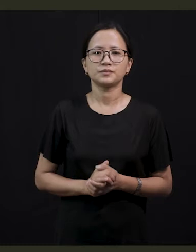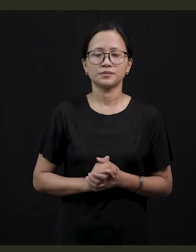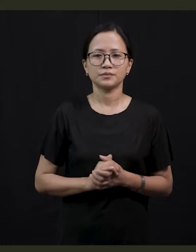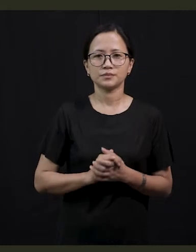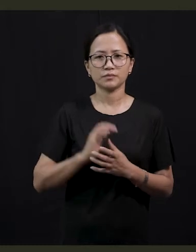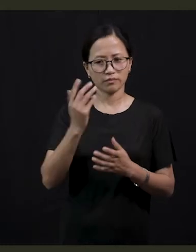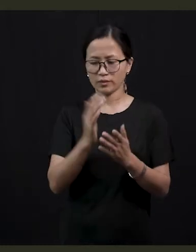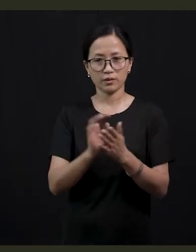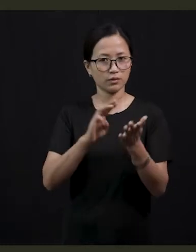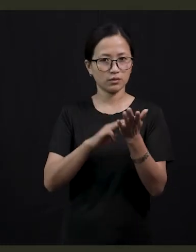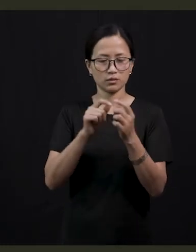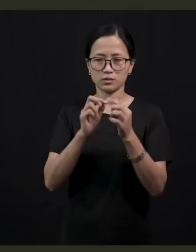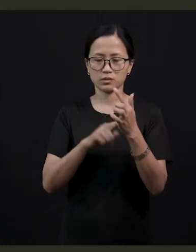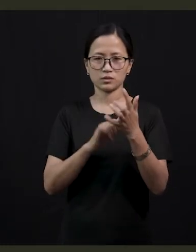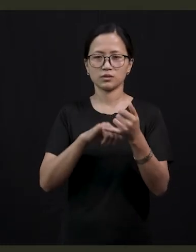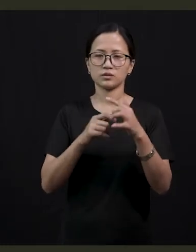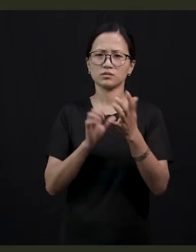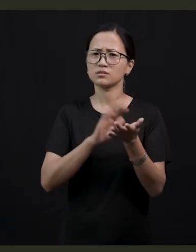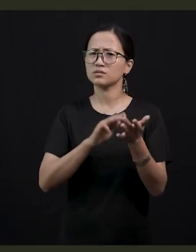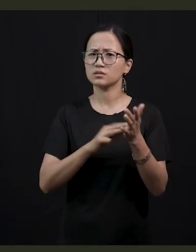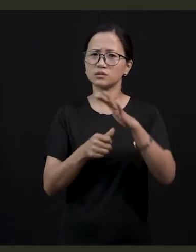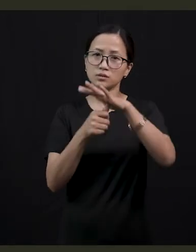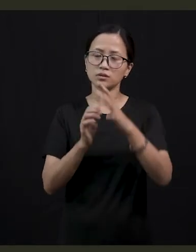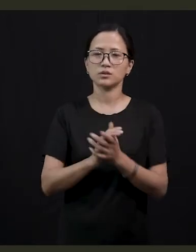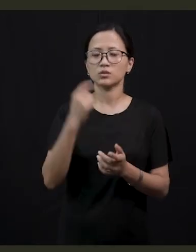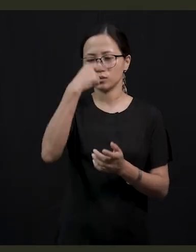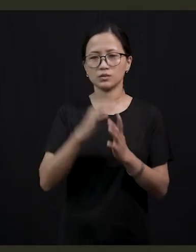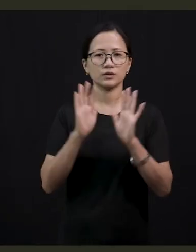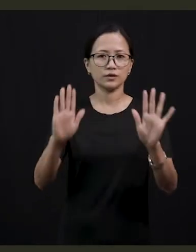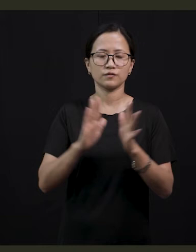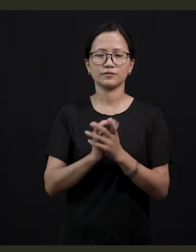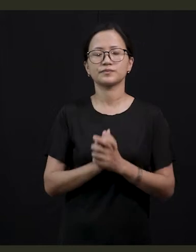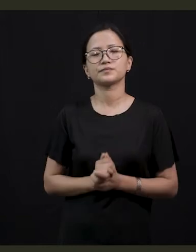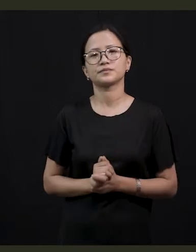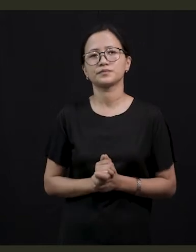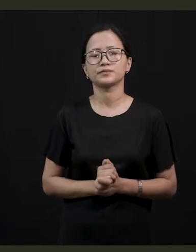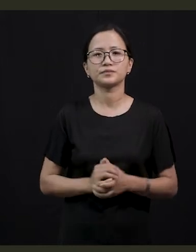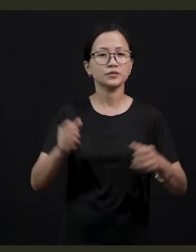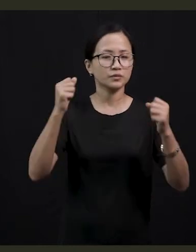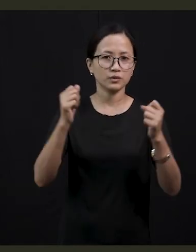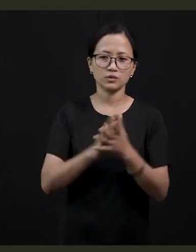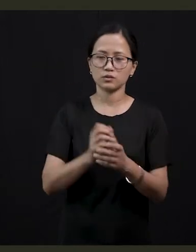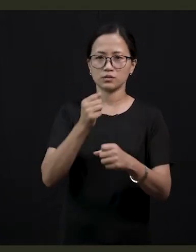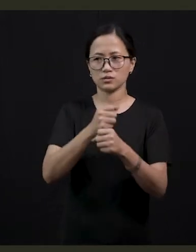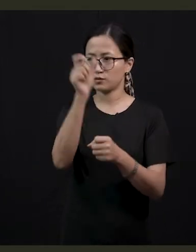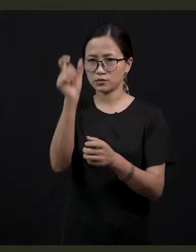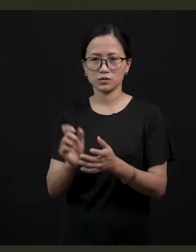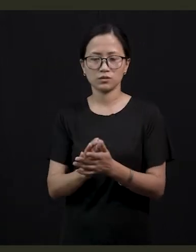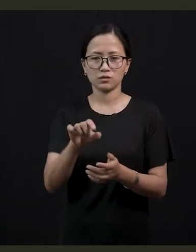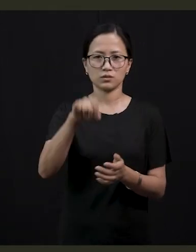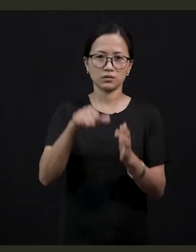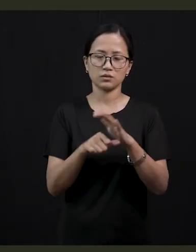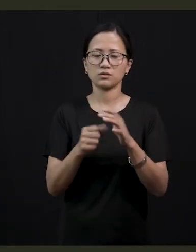some become ministers, some become something else. So those are the ones who have the power. So that is why governor is not elected,